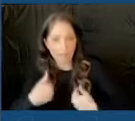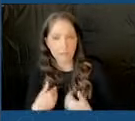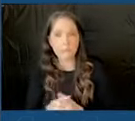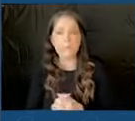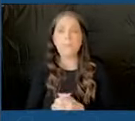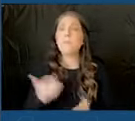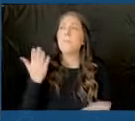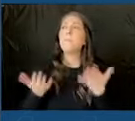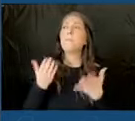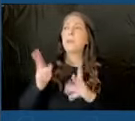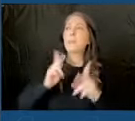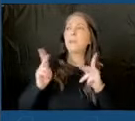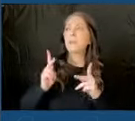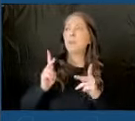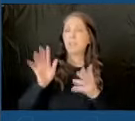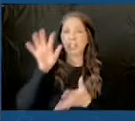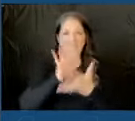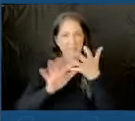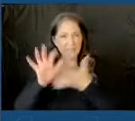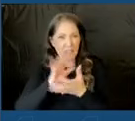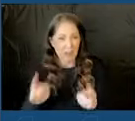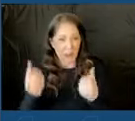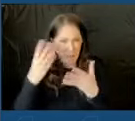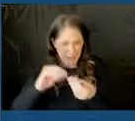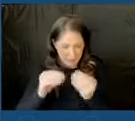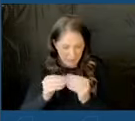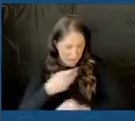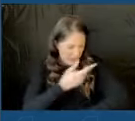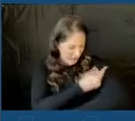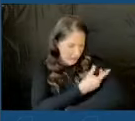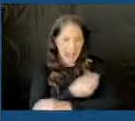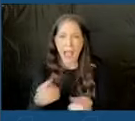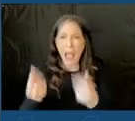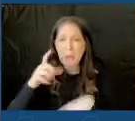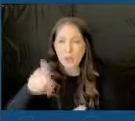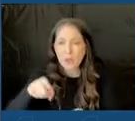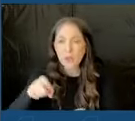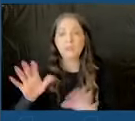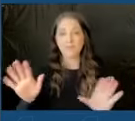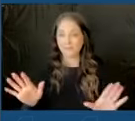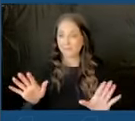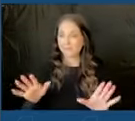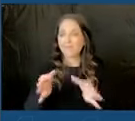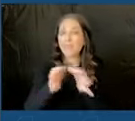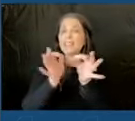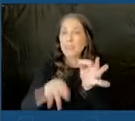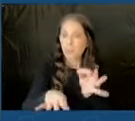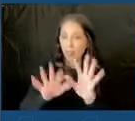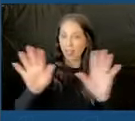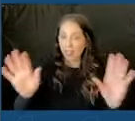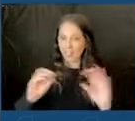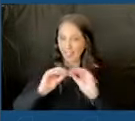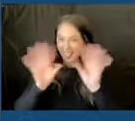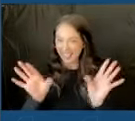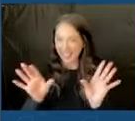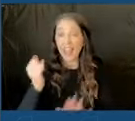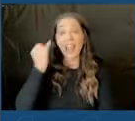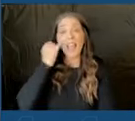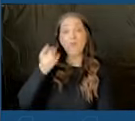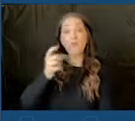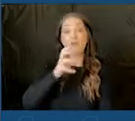of boosters and shots they're supposed to get, but we can keep it simple by saying that if you're 12